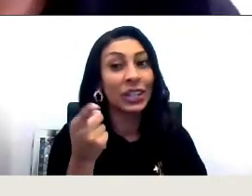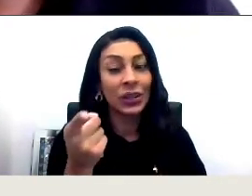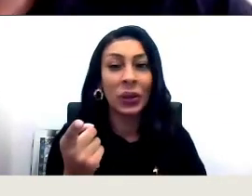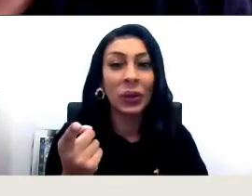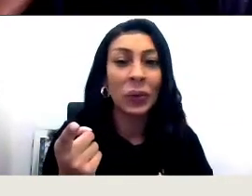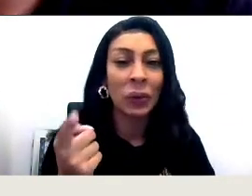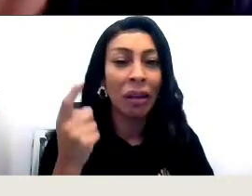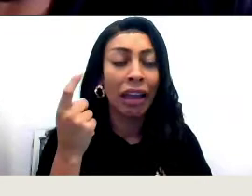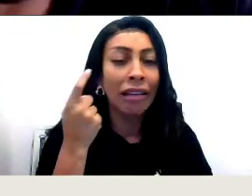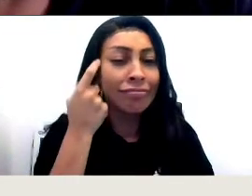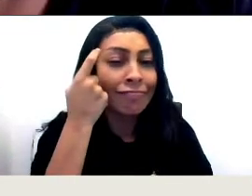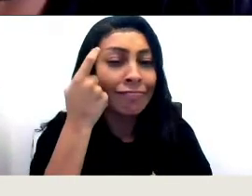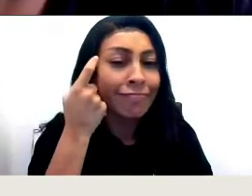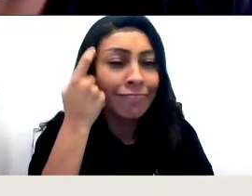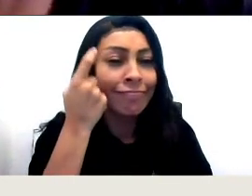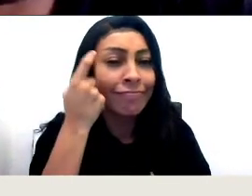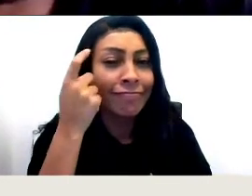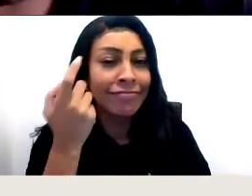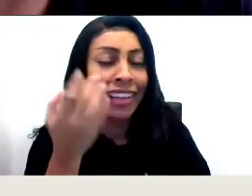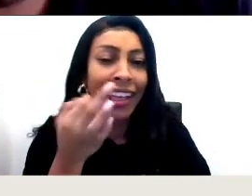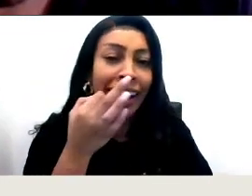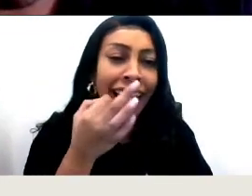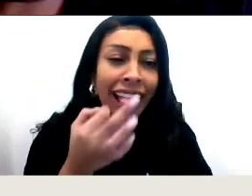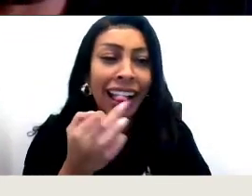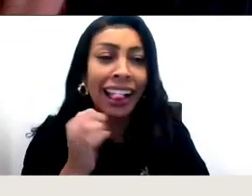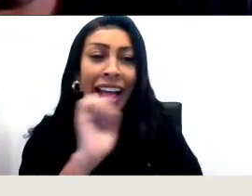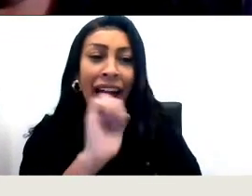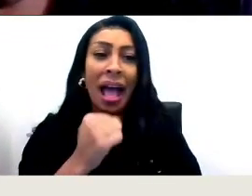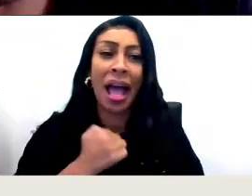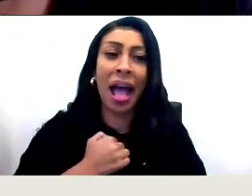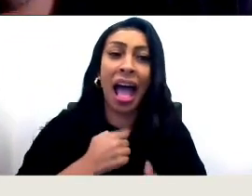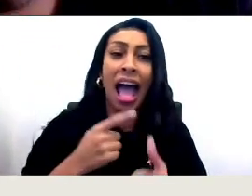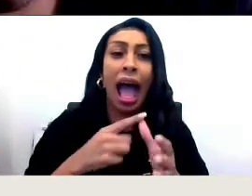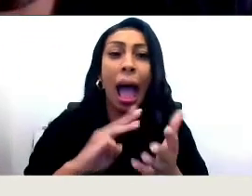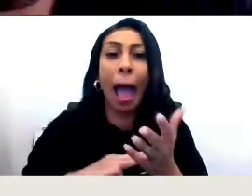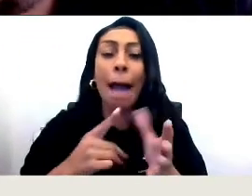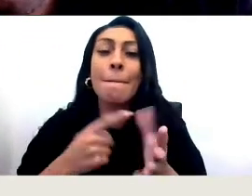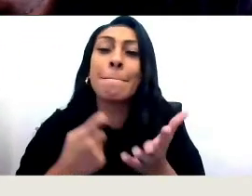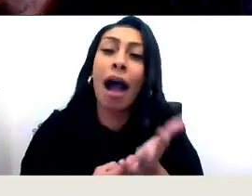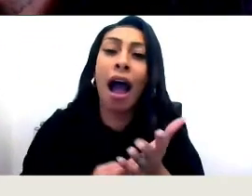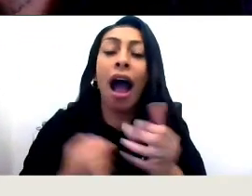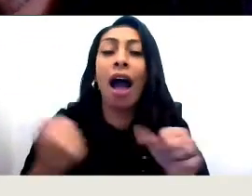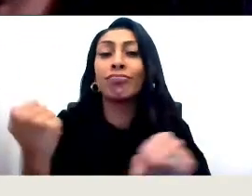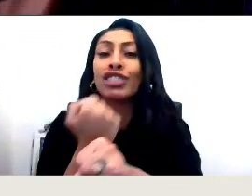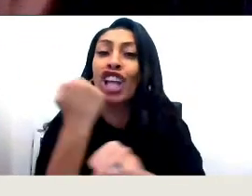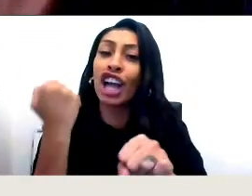tree with it is Elba and Kwame Amar, you know, production.